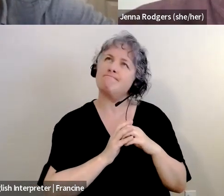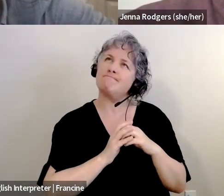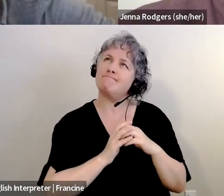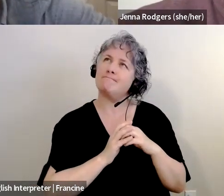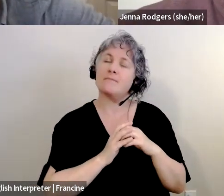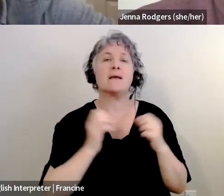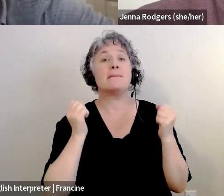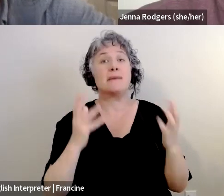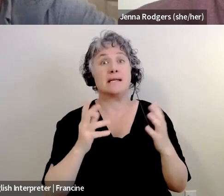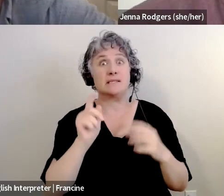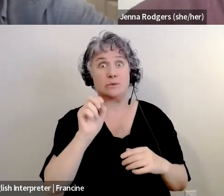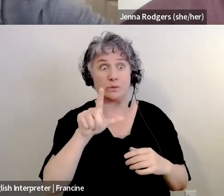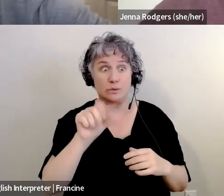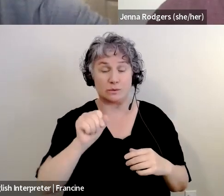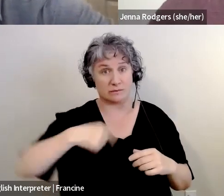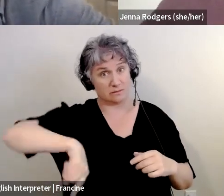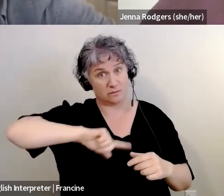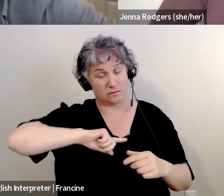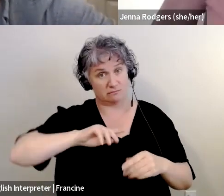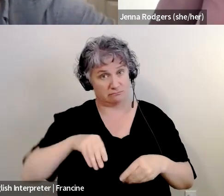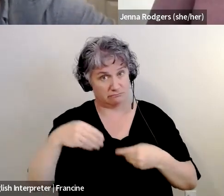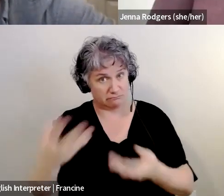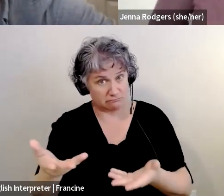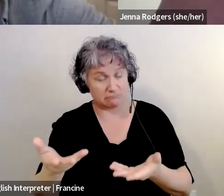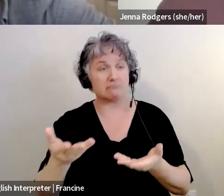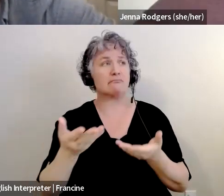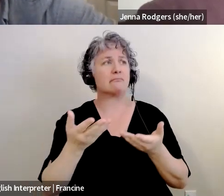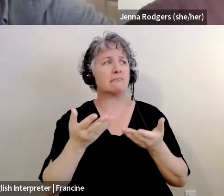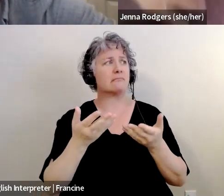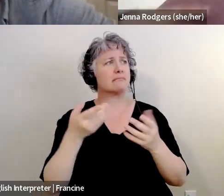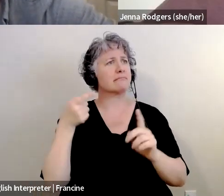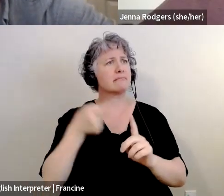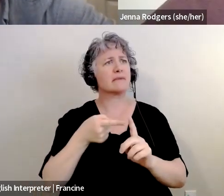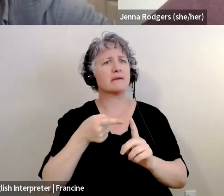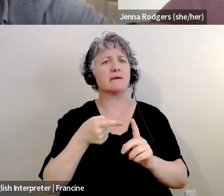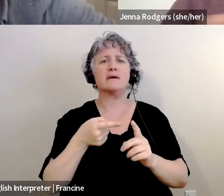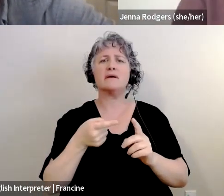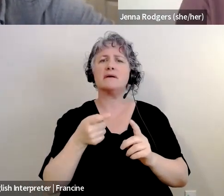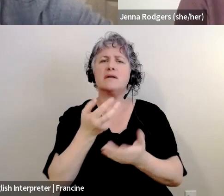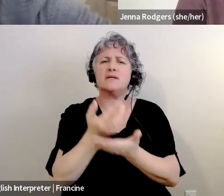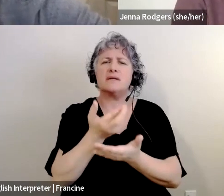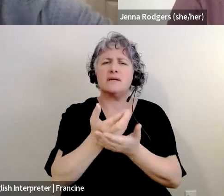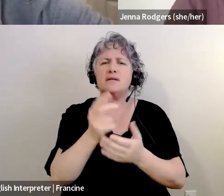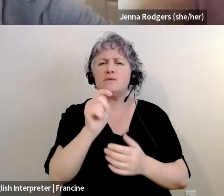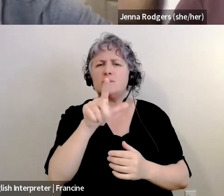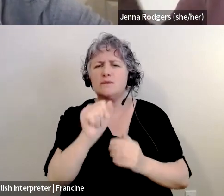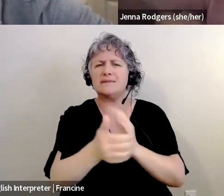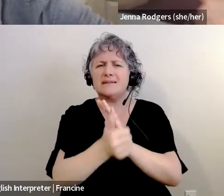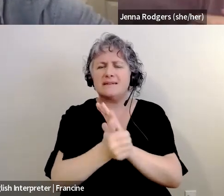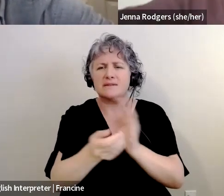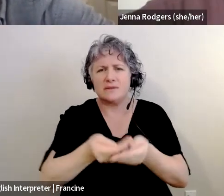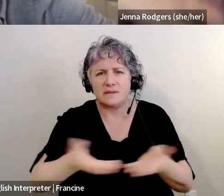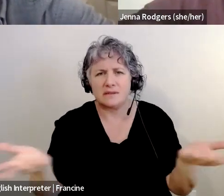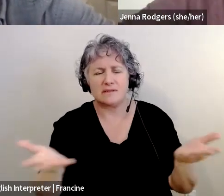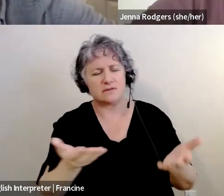a lot of the tools that we're going to try to provide today are about giving tools to call people into community, to establish a baseline of community